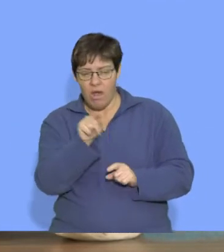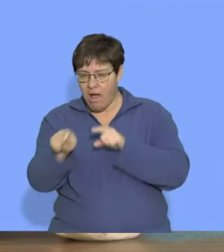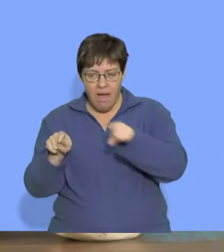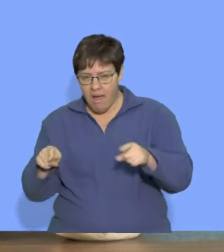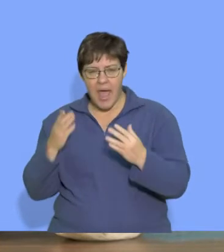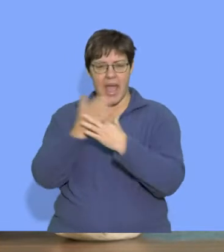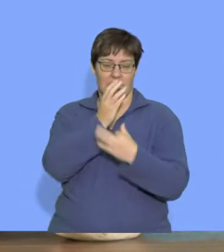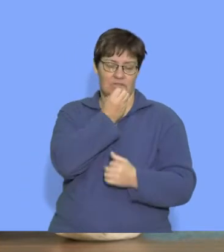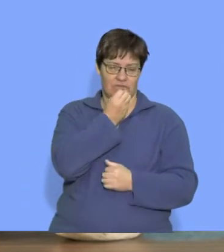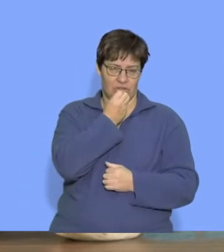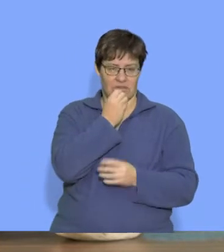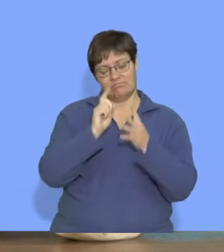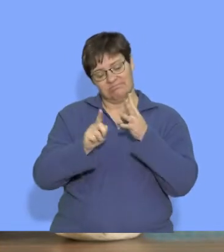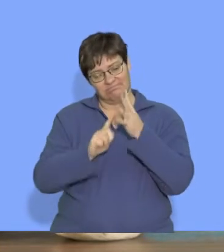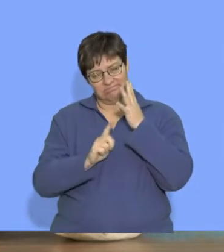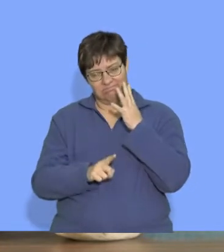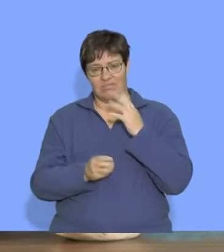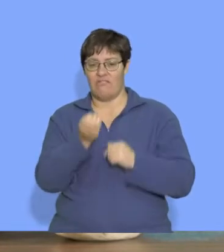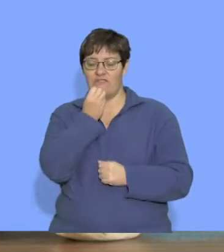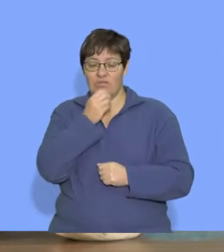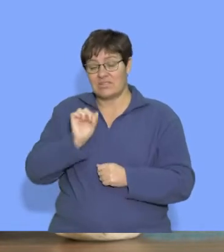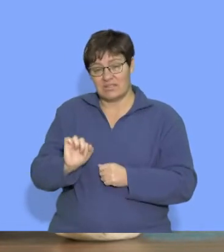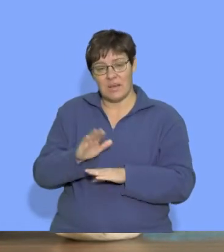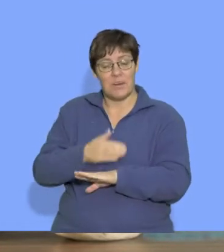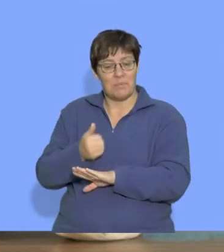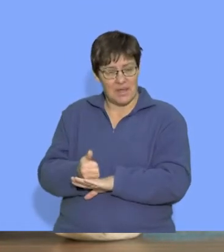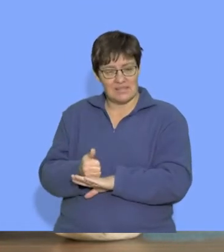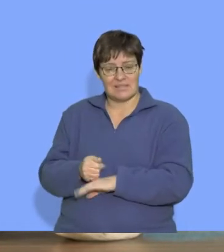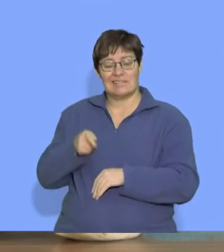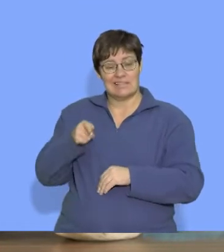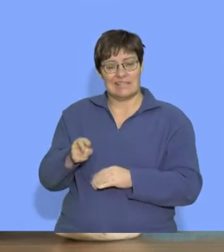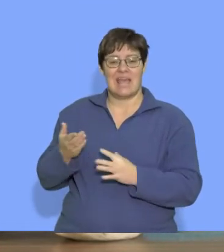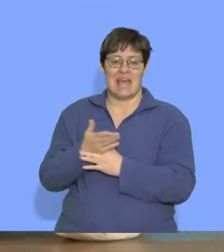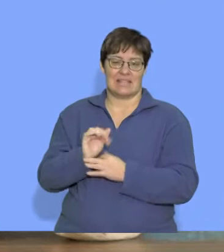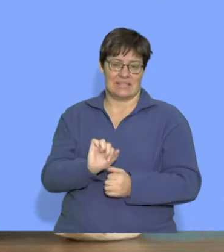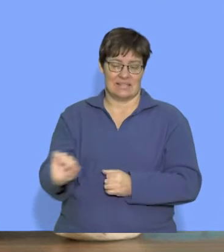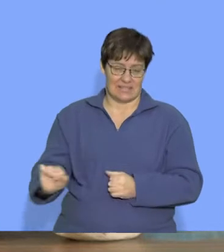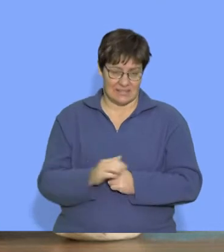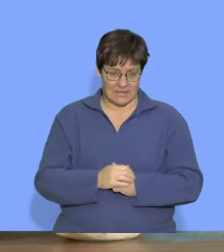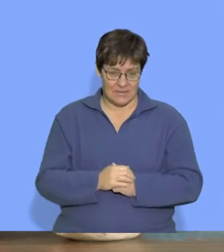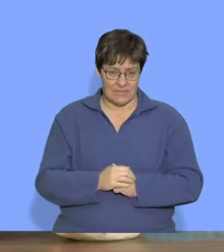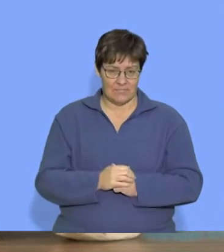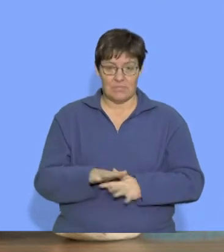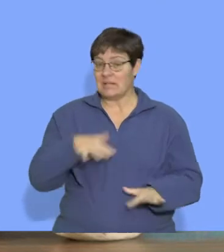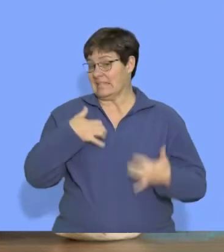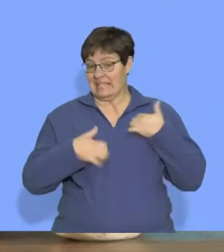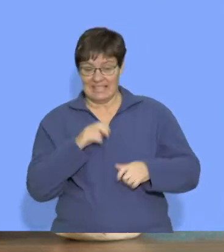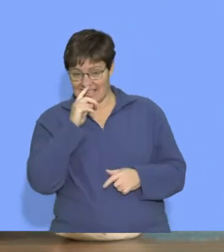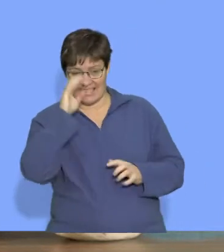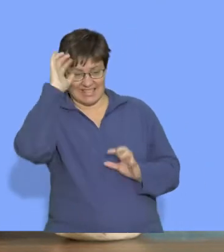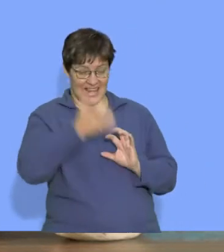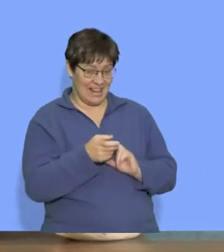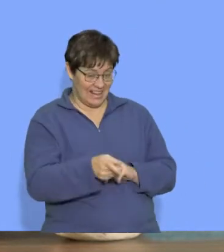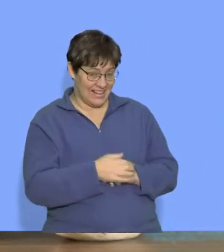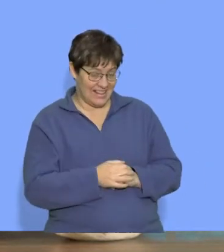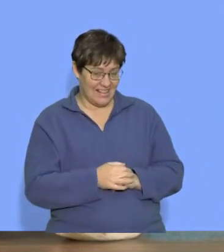individuals access food, and we will look at types of nutrition based on heterotrophs accessing their food. I know you guys are excited to look at